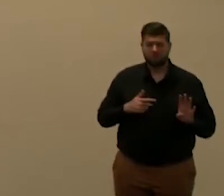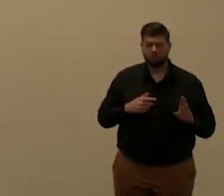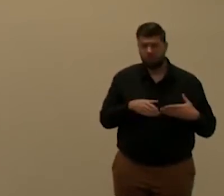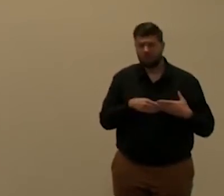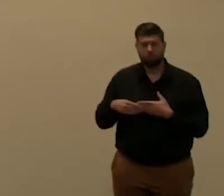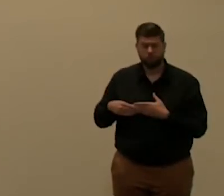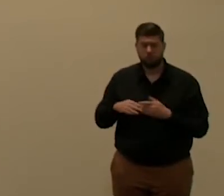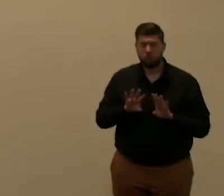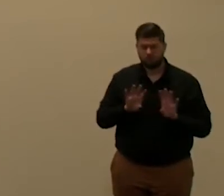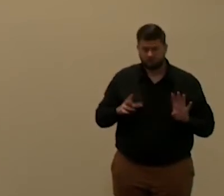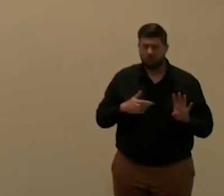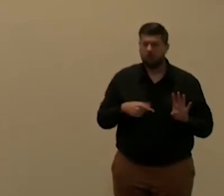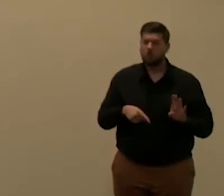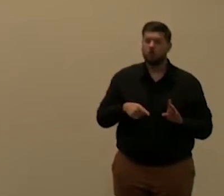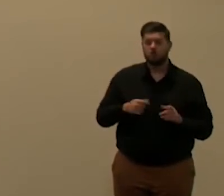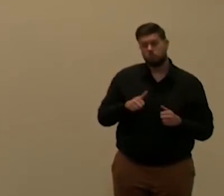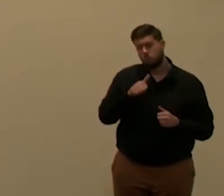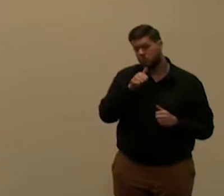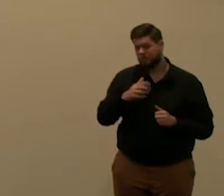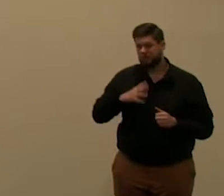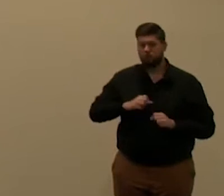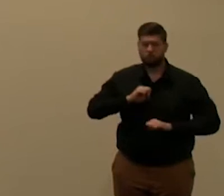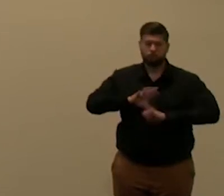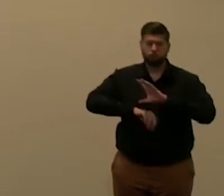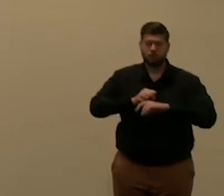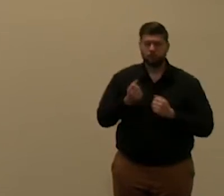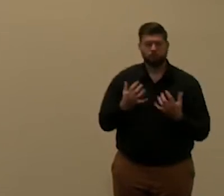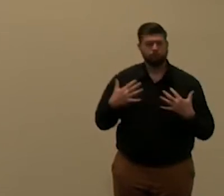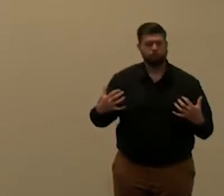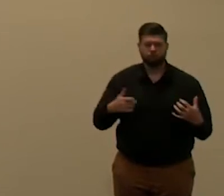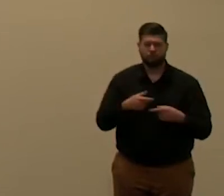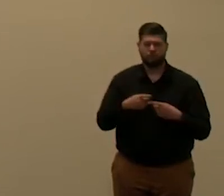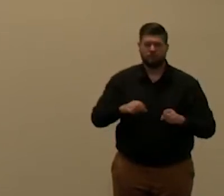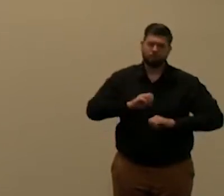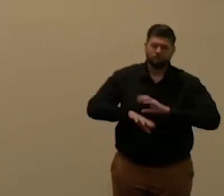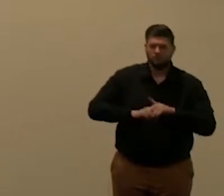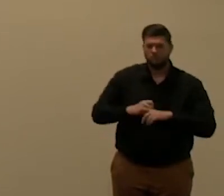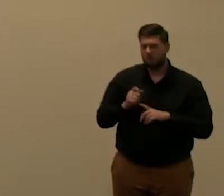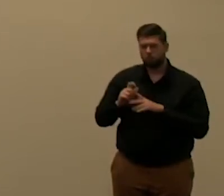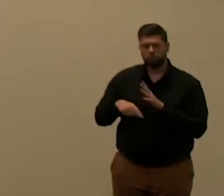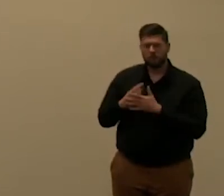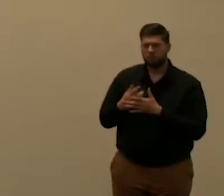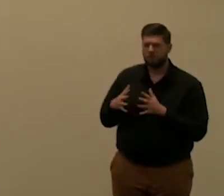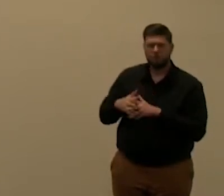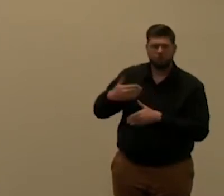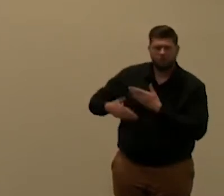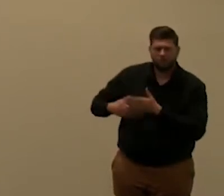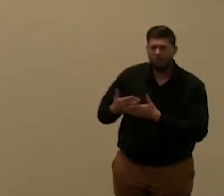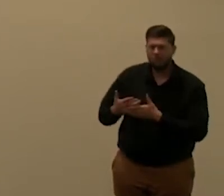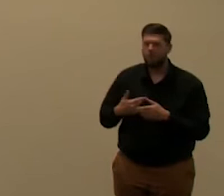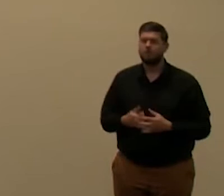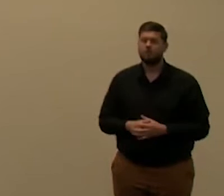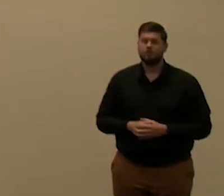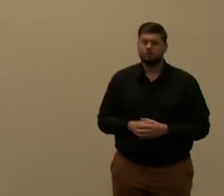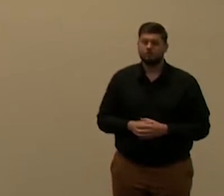status of your project to a bunch of important people that make much more money than I do. So